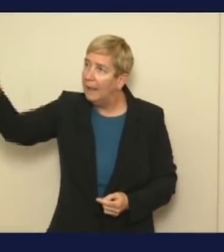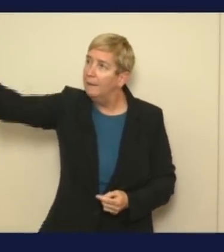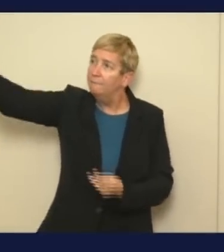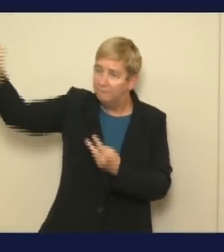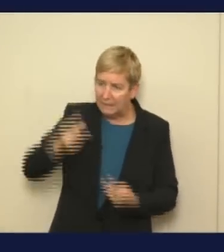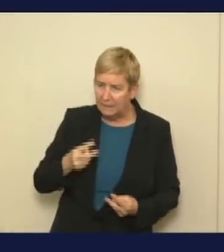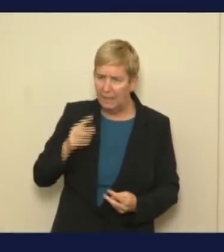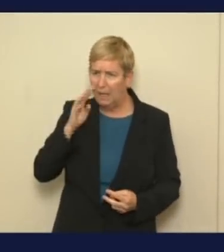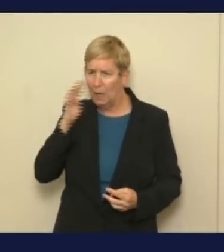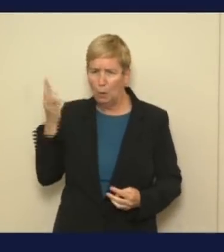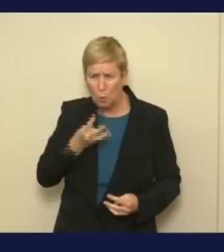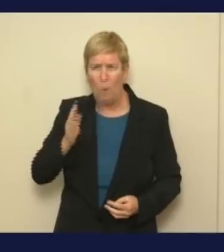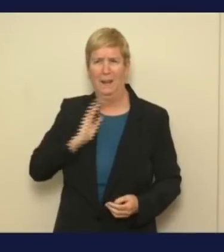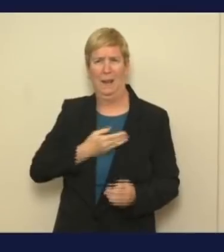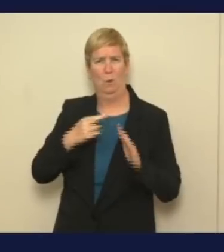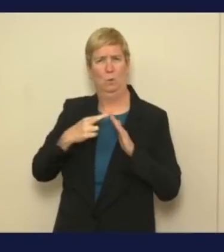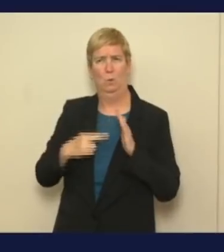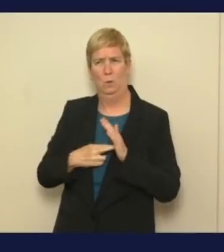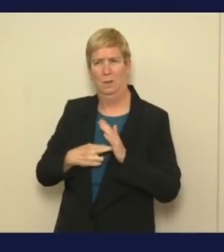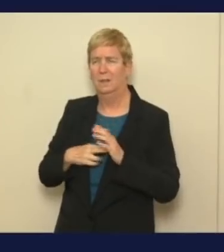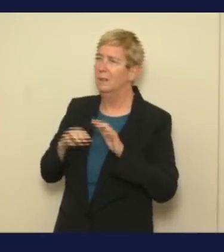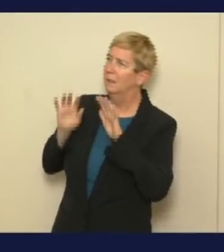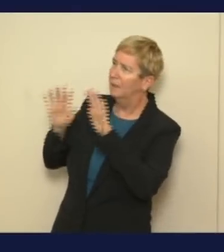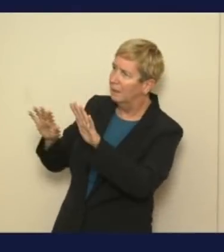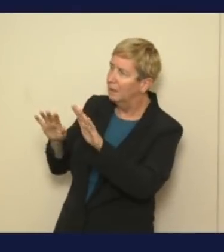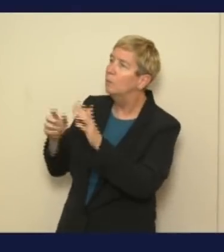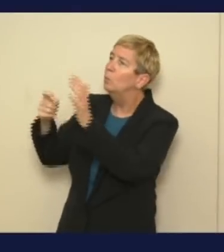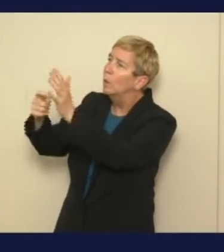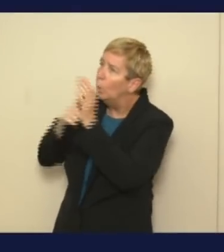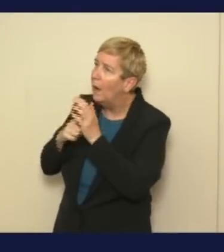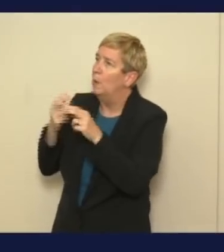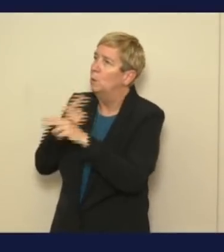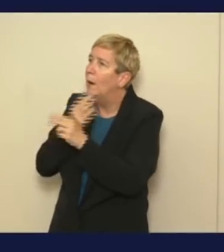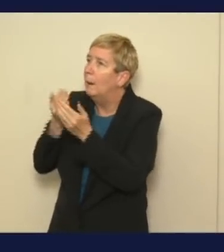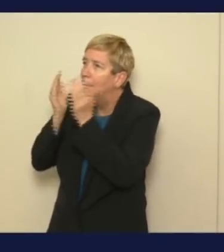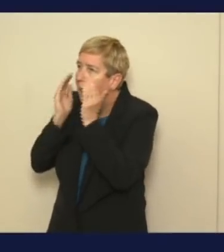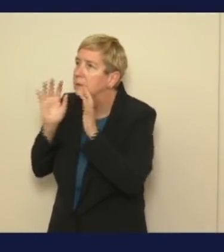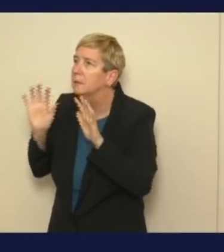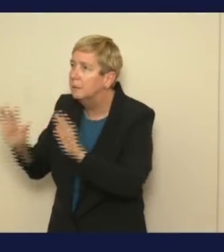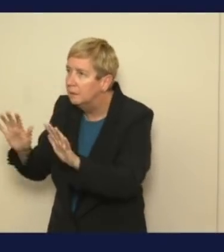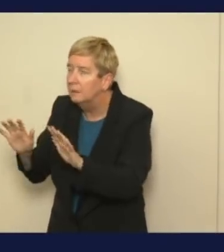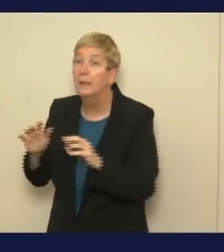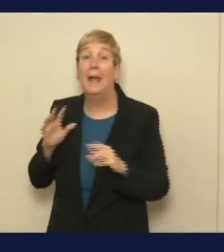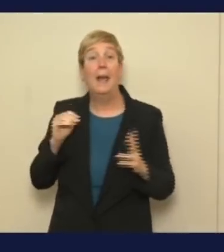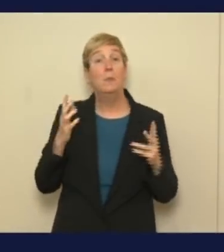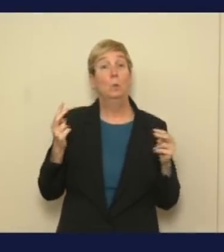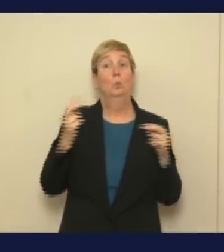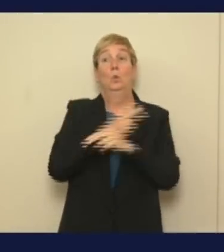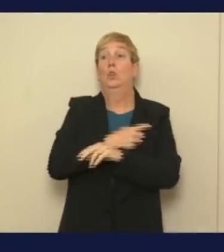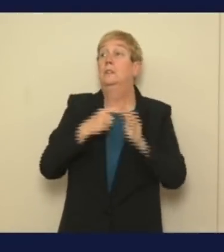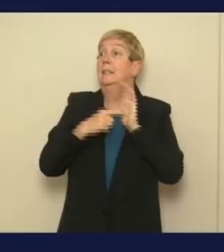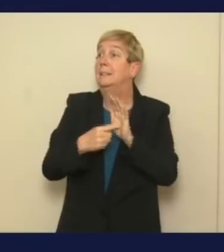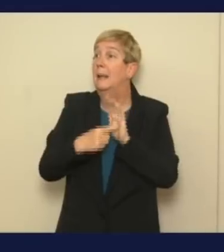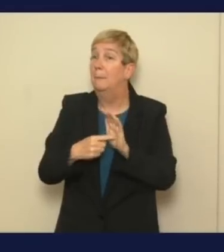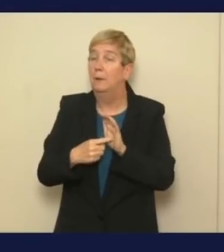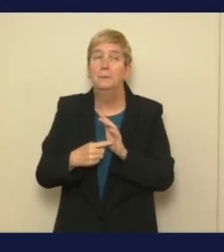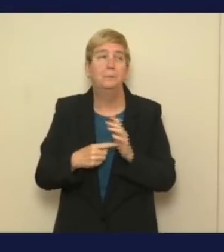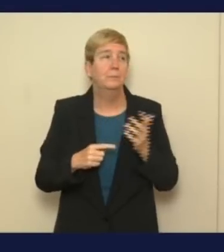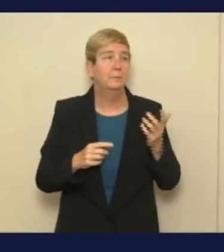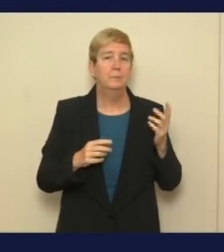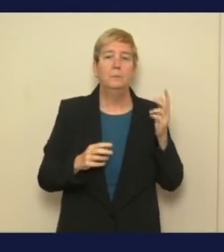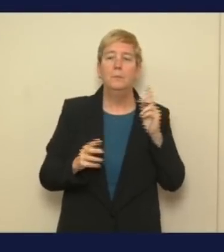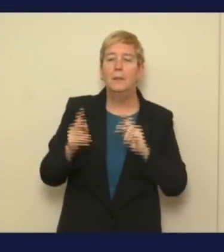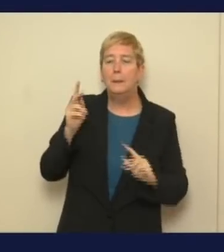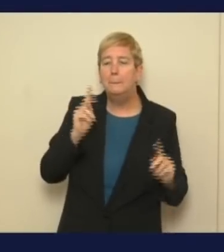It's required that you wear a mask, and worse, the worst examples of all is when people who are